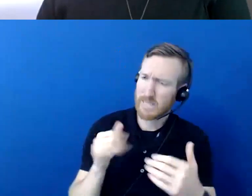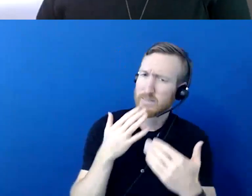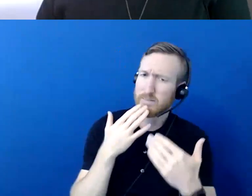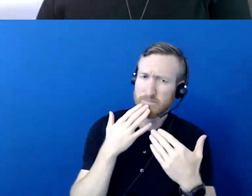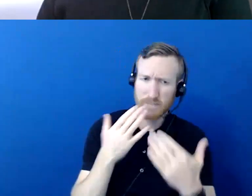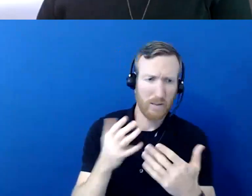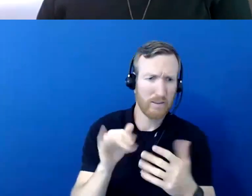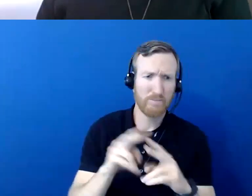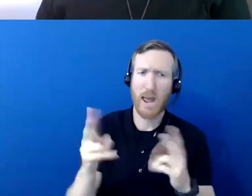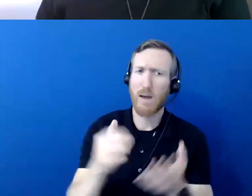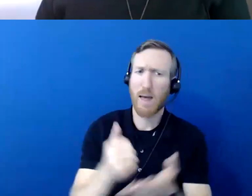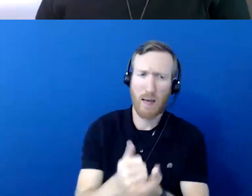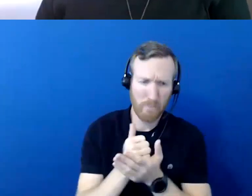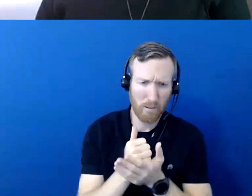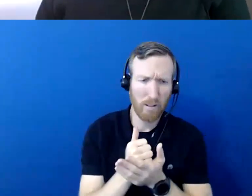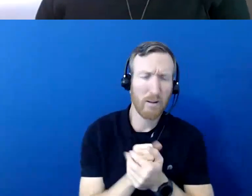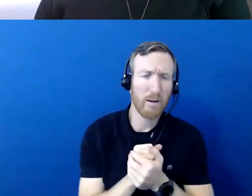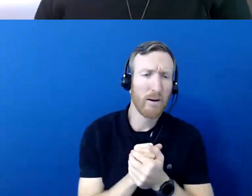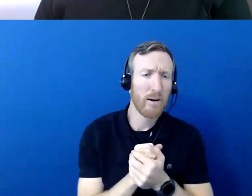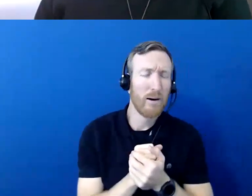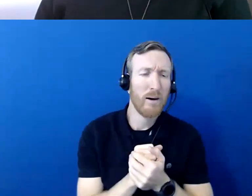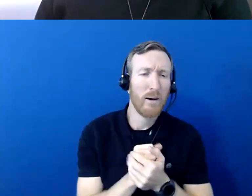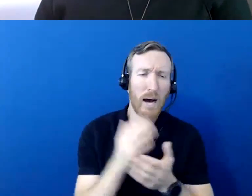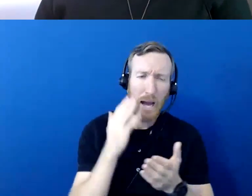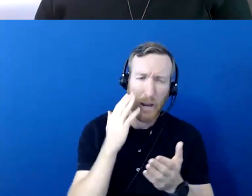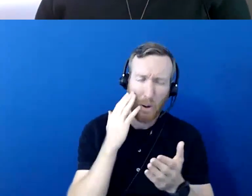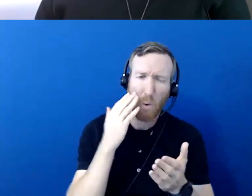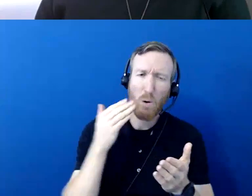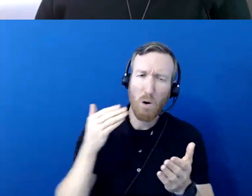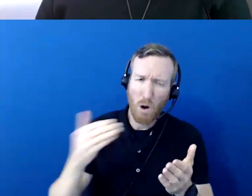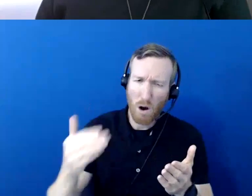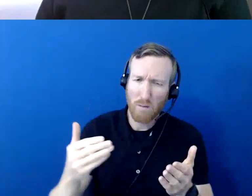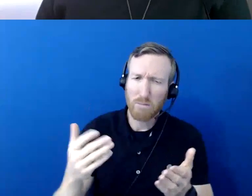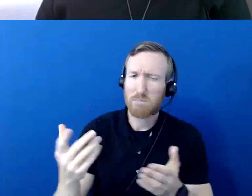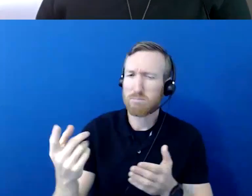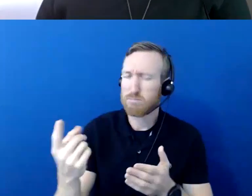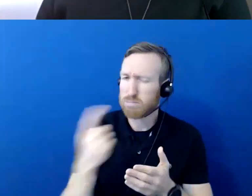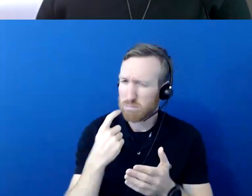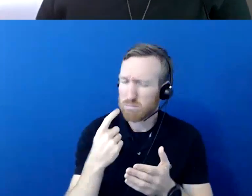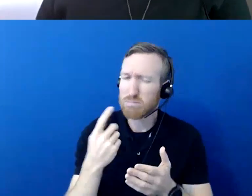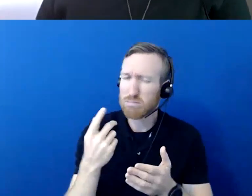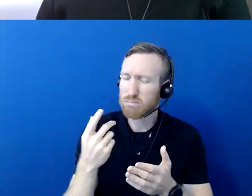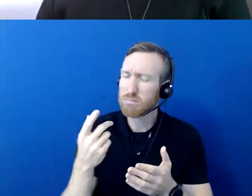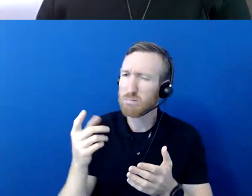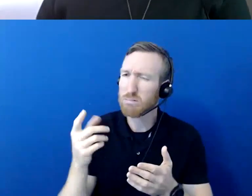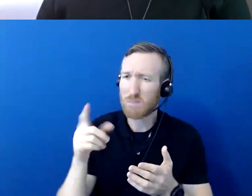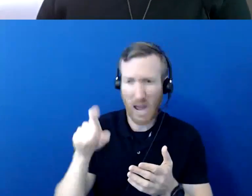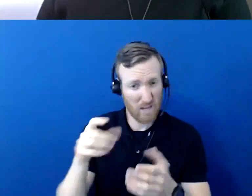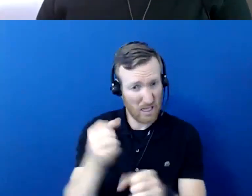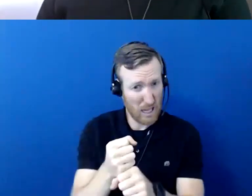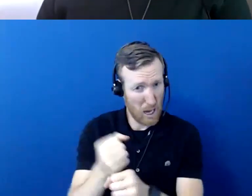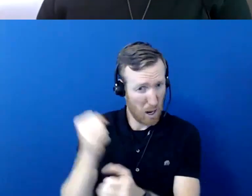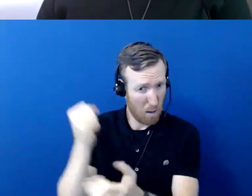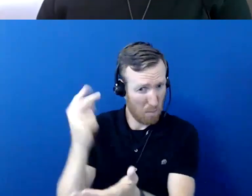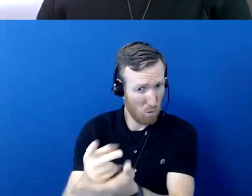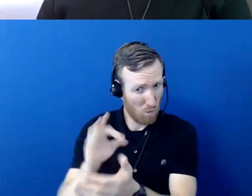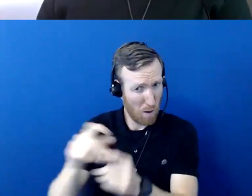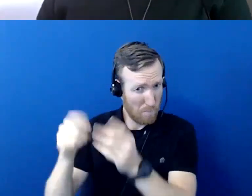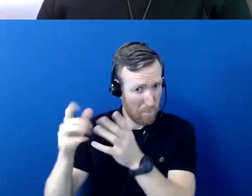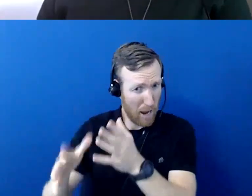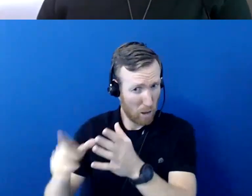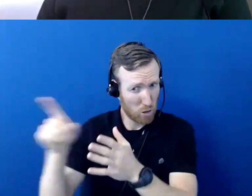just wanted to ask you, Luna, I know we get this question often. Do I need the approval of my manager when I have a passport? I completed